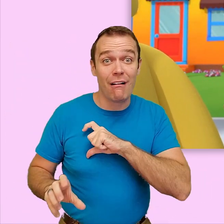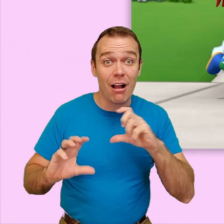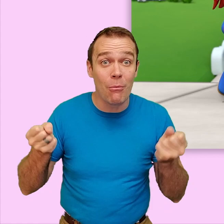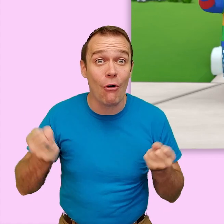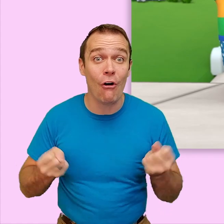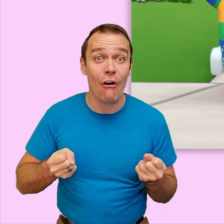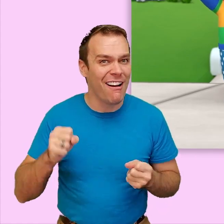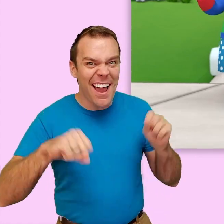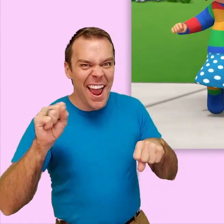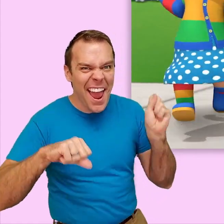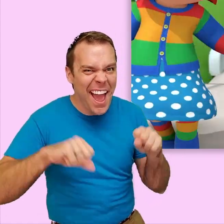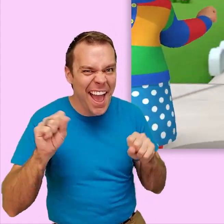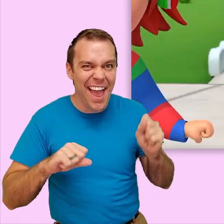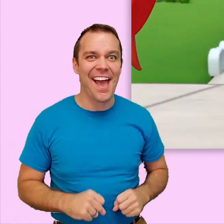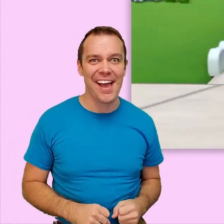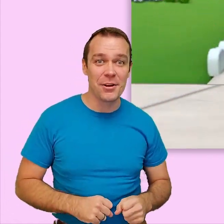car? Yes!